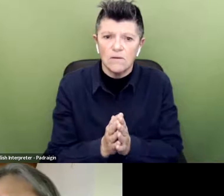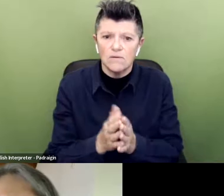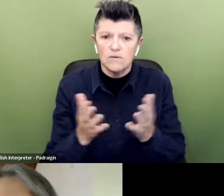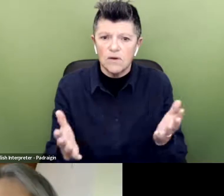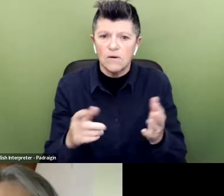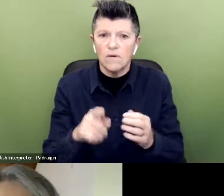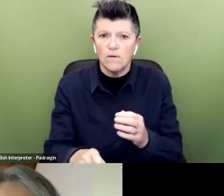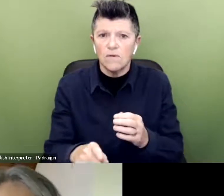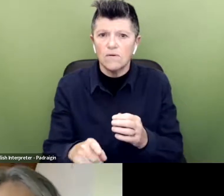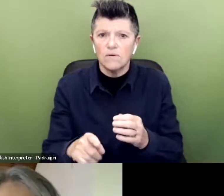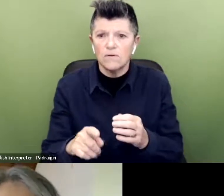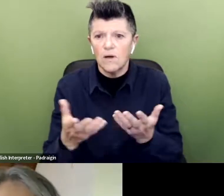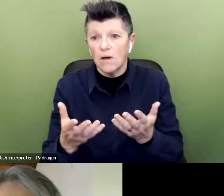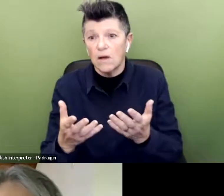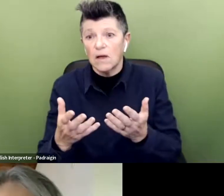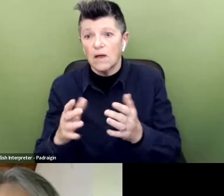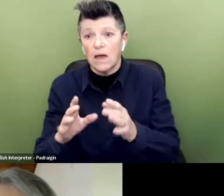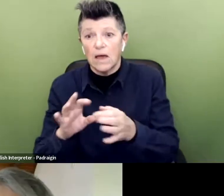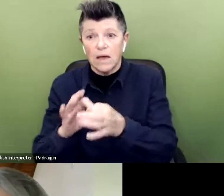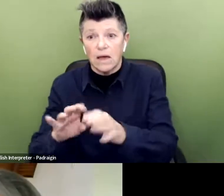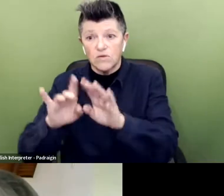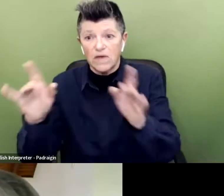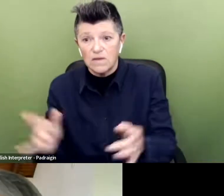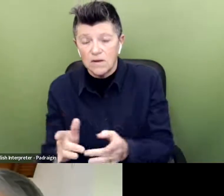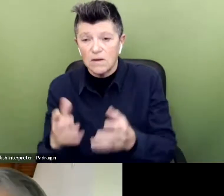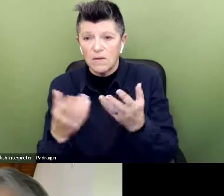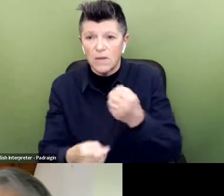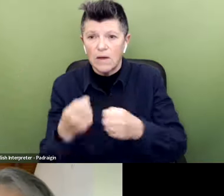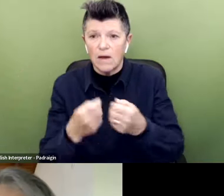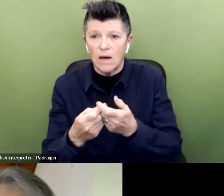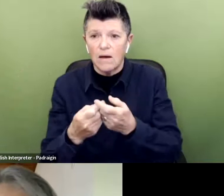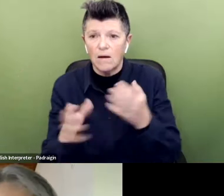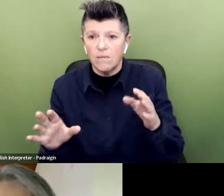are superposed over individuals and may have